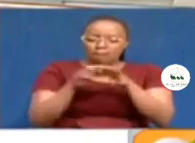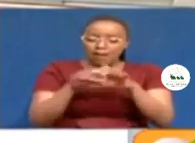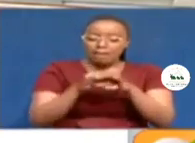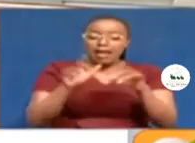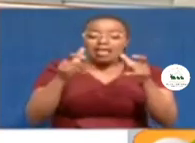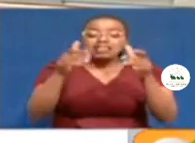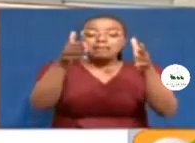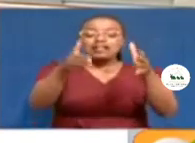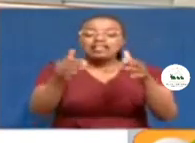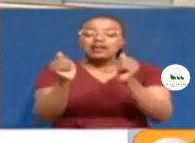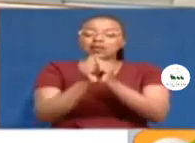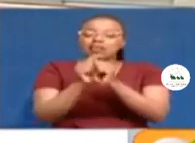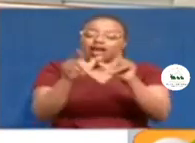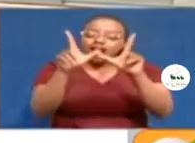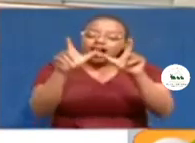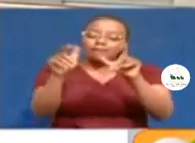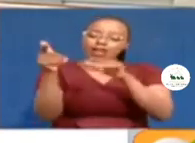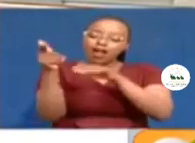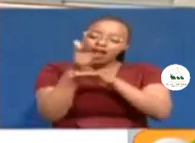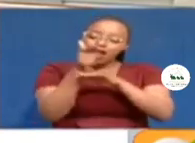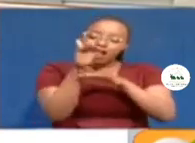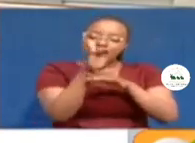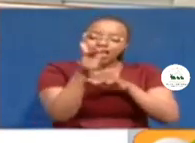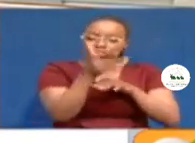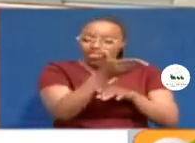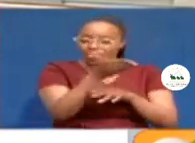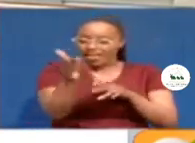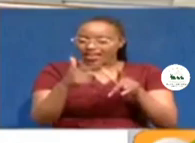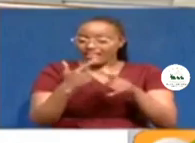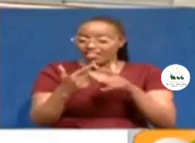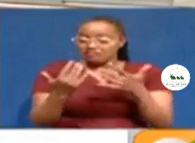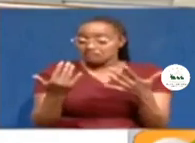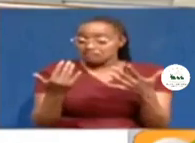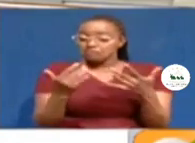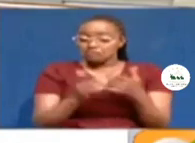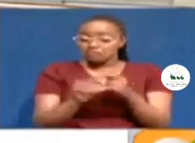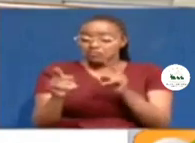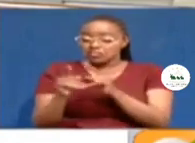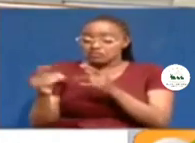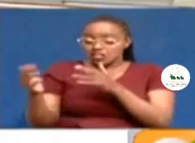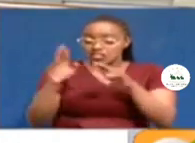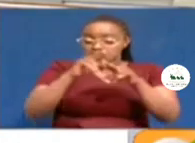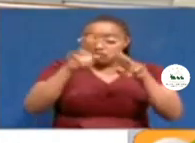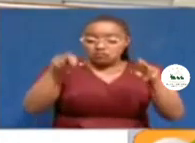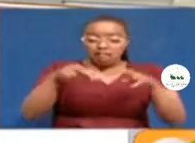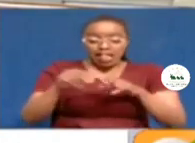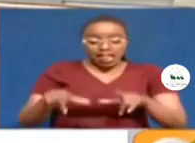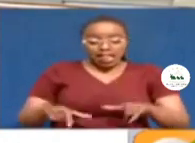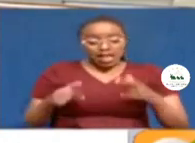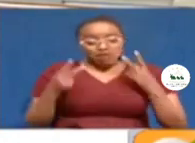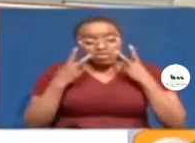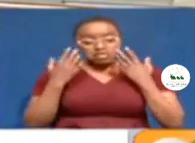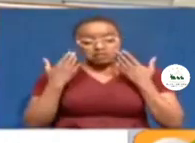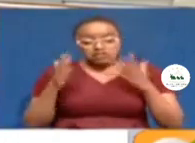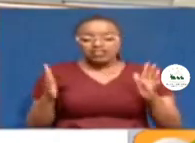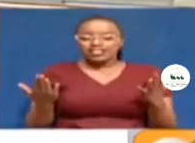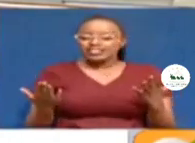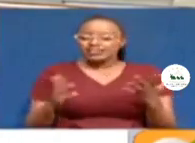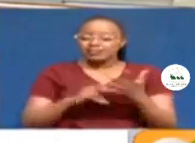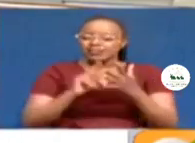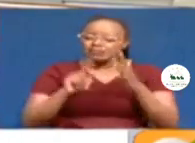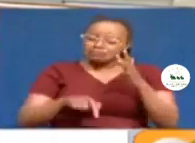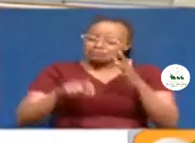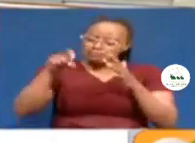there with the cameras. They are beaming, sometimes bringing them to our sitting rooms live. We must